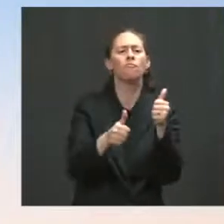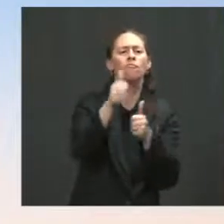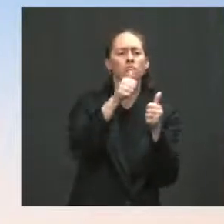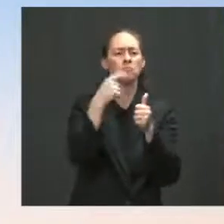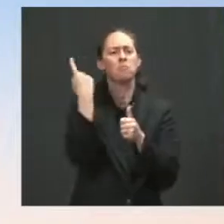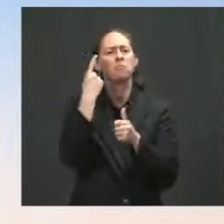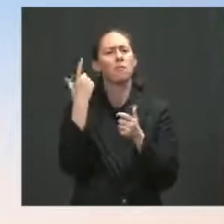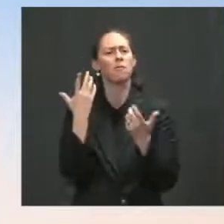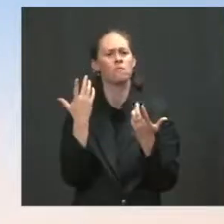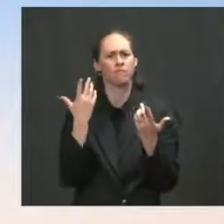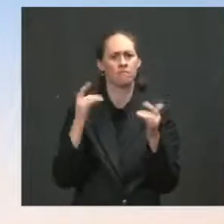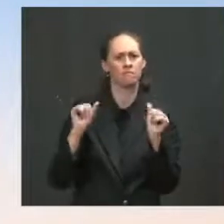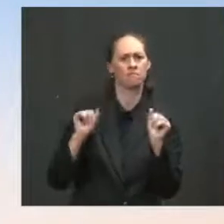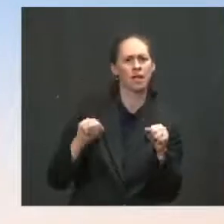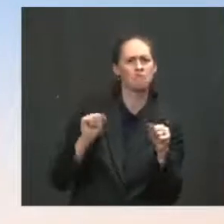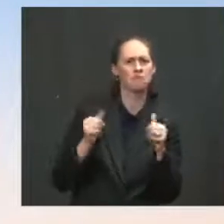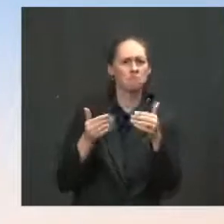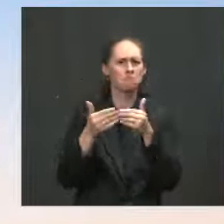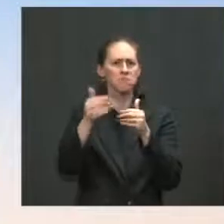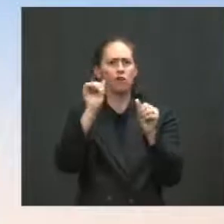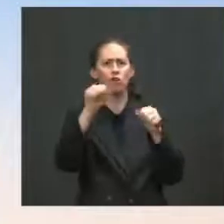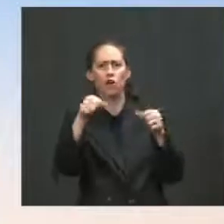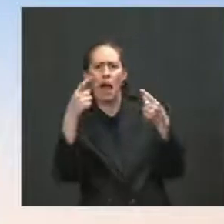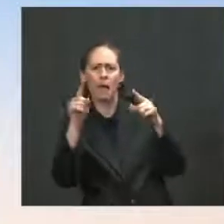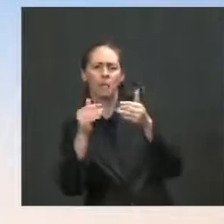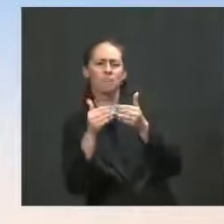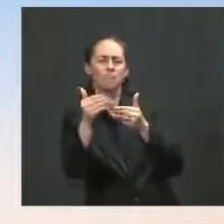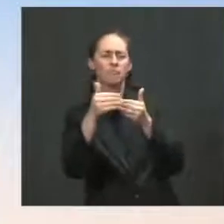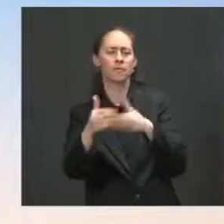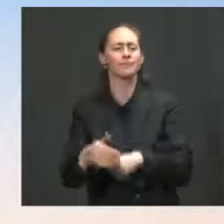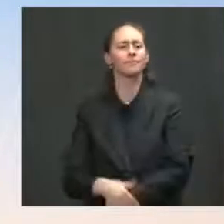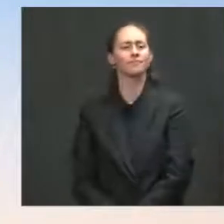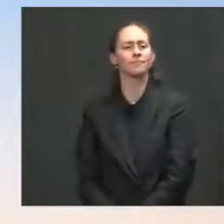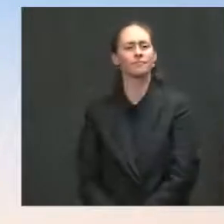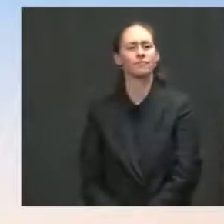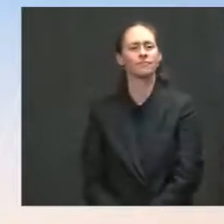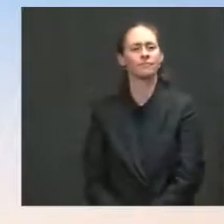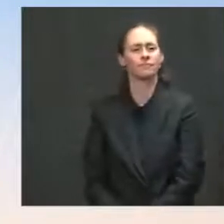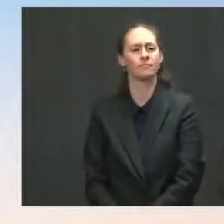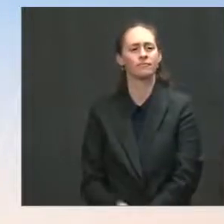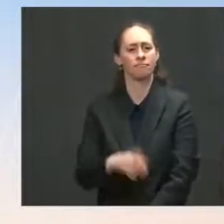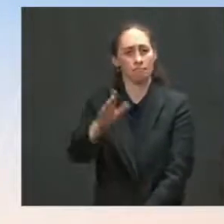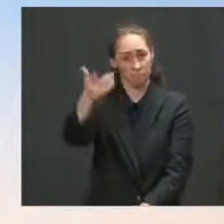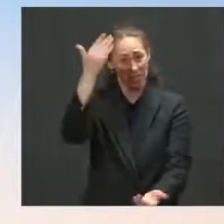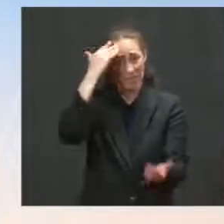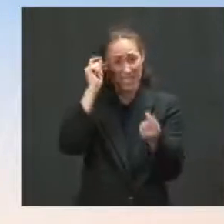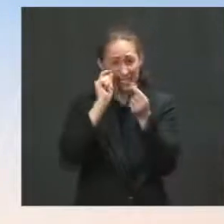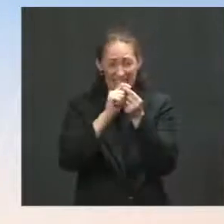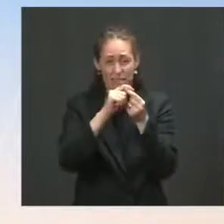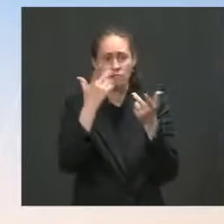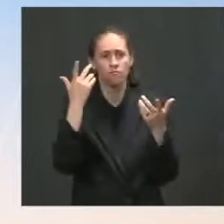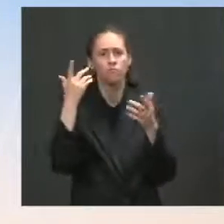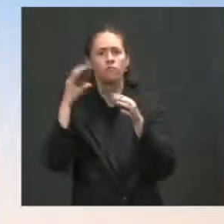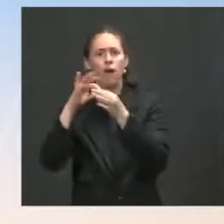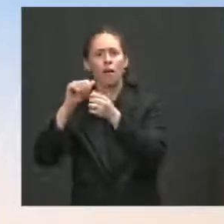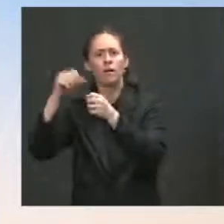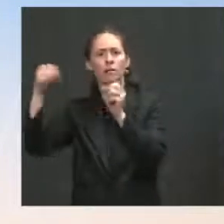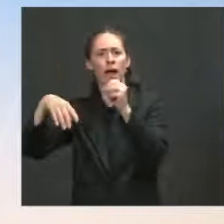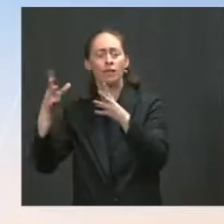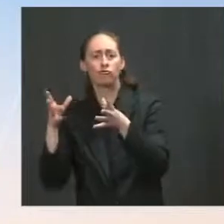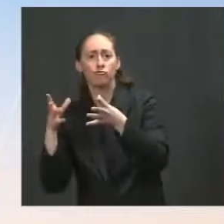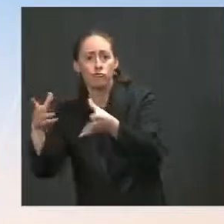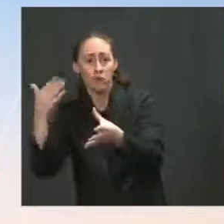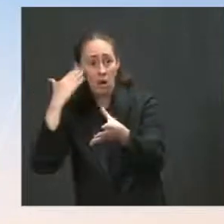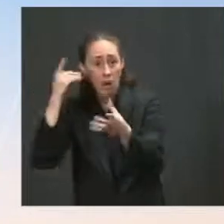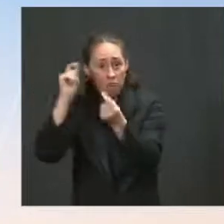any certainty what they're actually going to receive and what they're actually going to be able to do. So as this bill advances, what would you say to folks